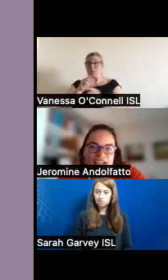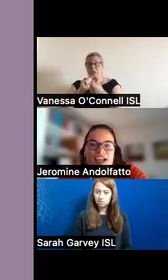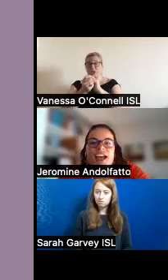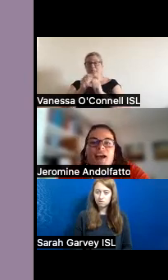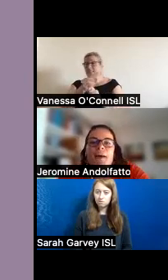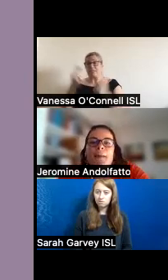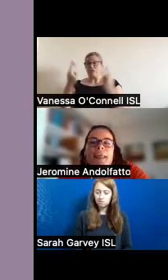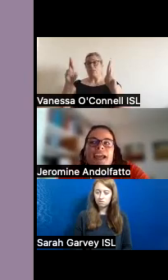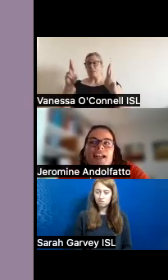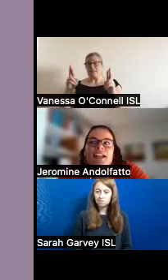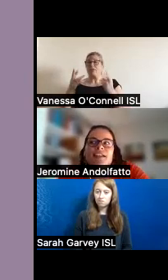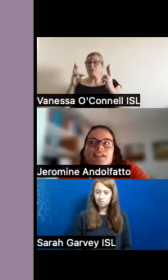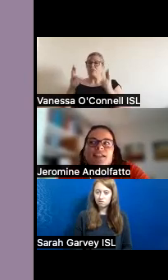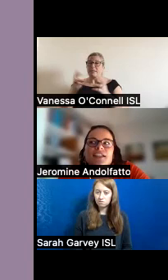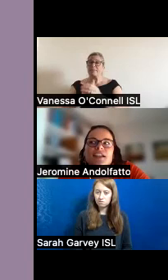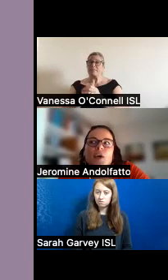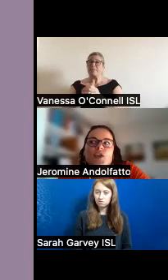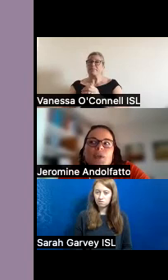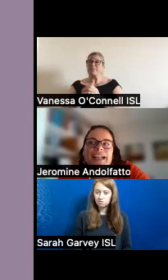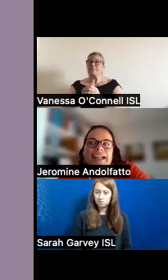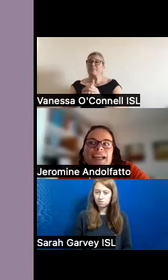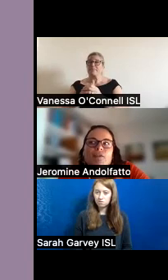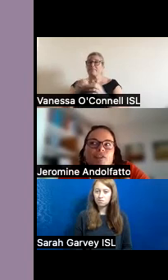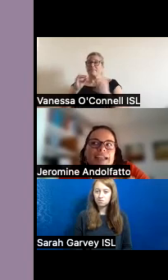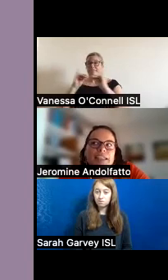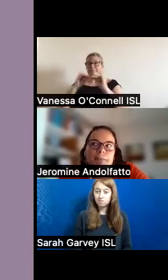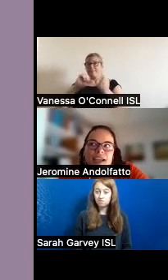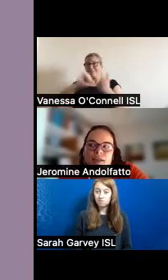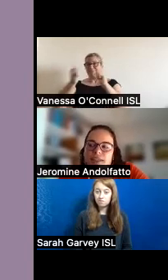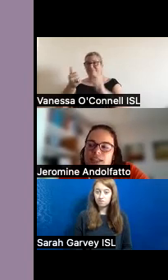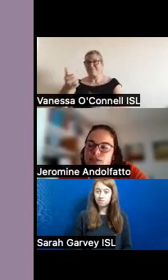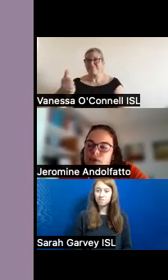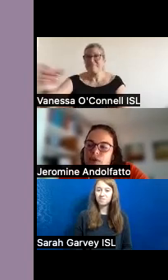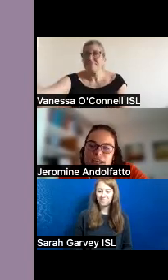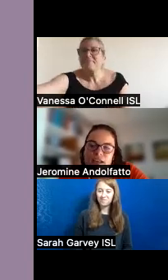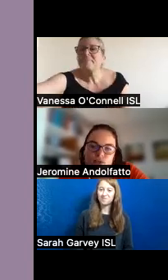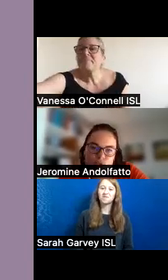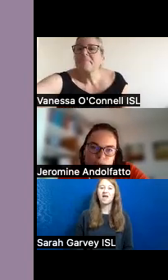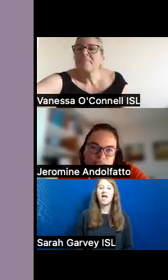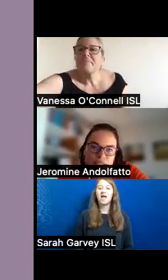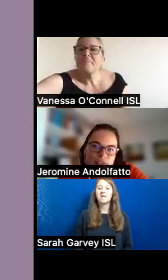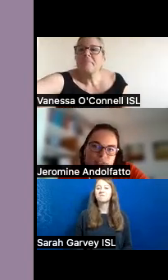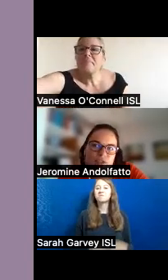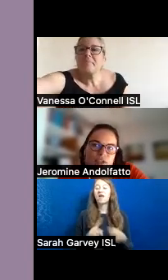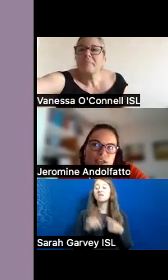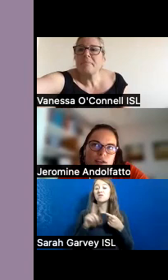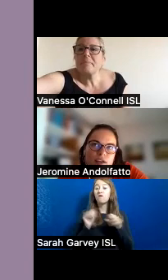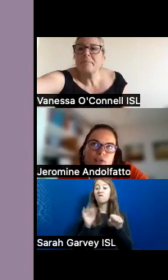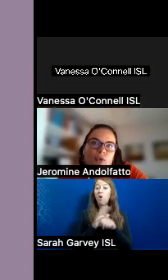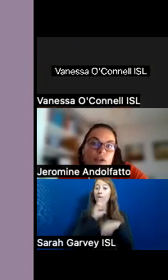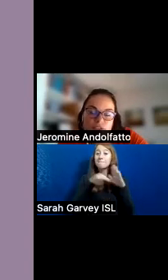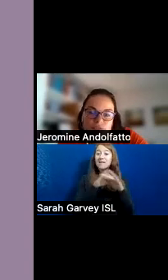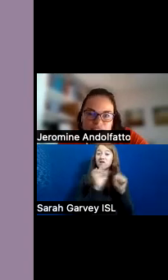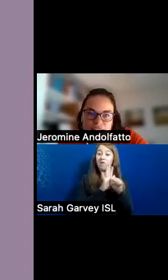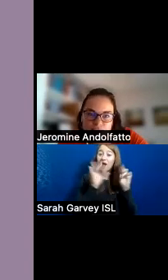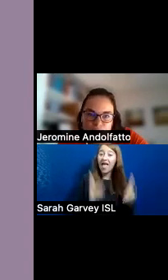adequately. And when you look at like vice minister of health or junior ministers, it was only